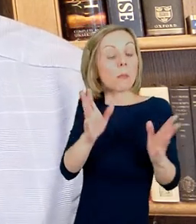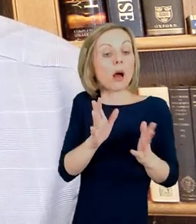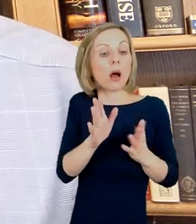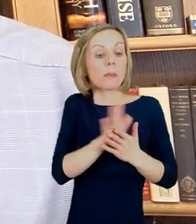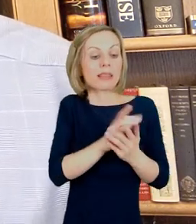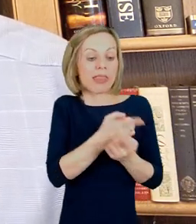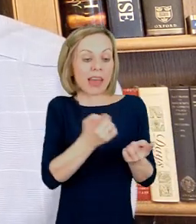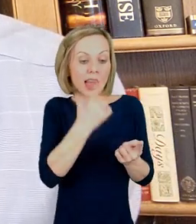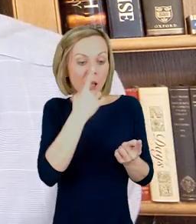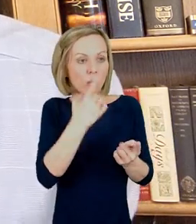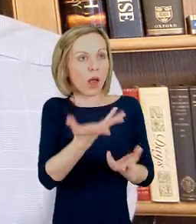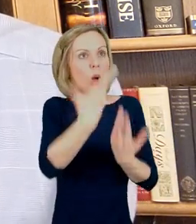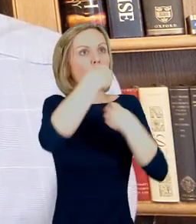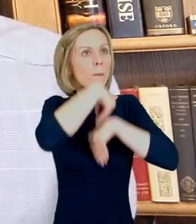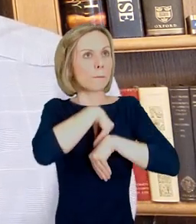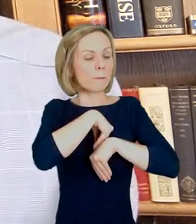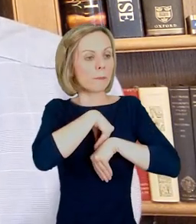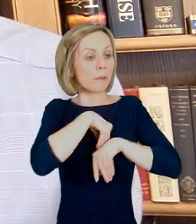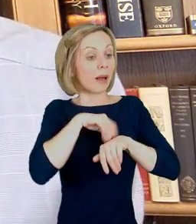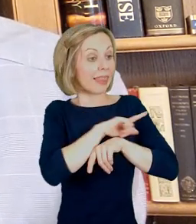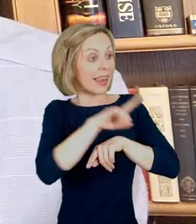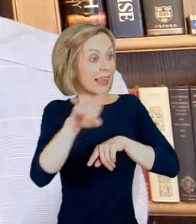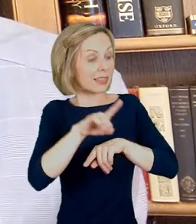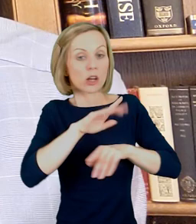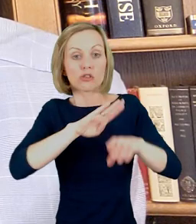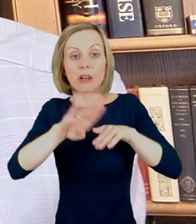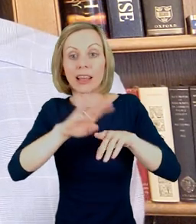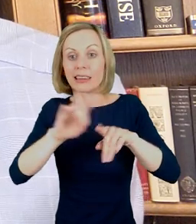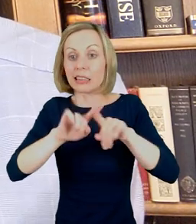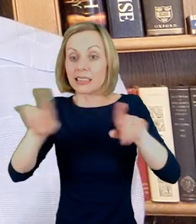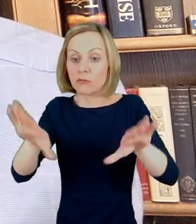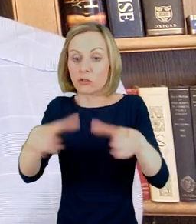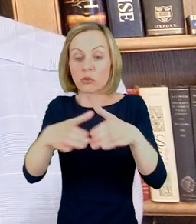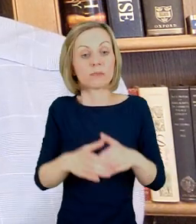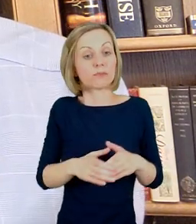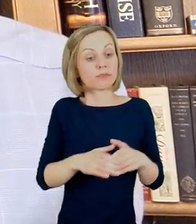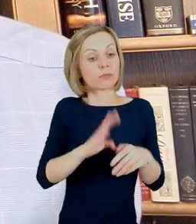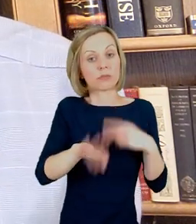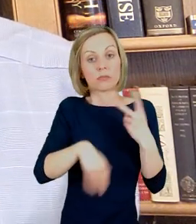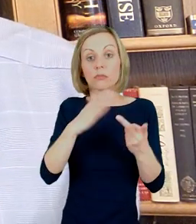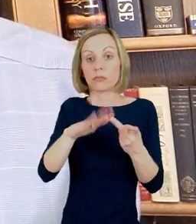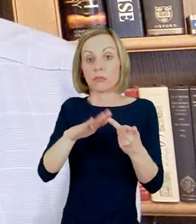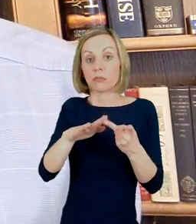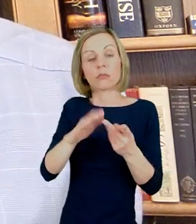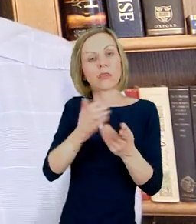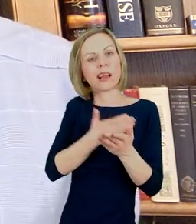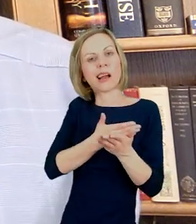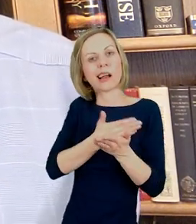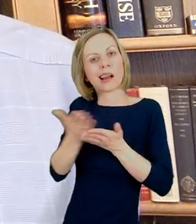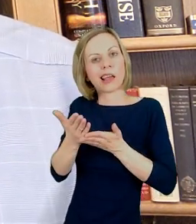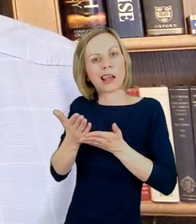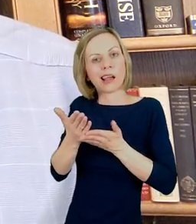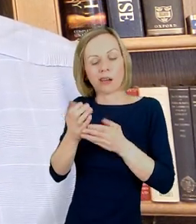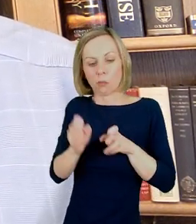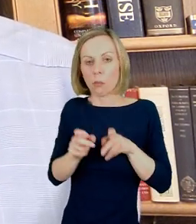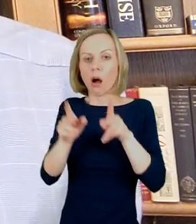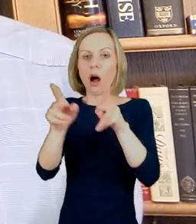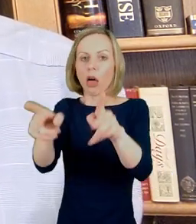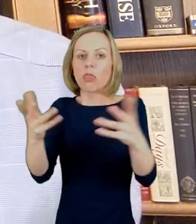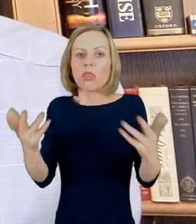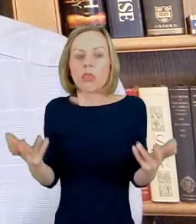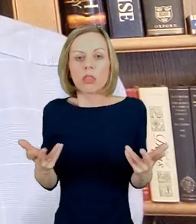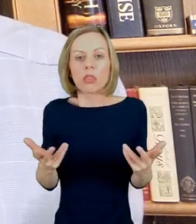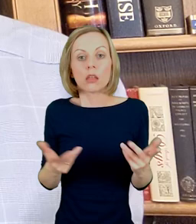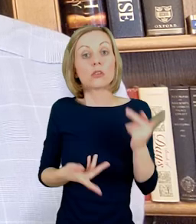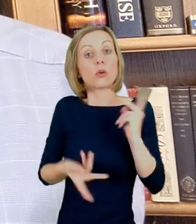they in turn might be able to train others in the future. Secondly, we've been able to develop a clear pathway